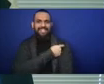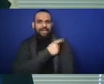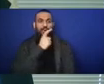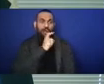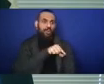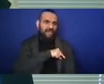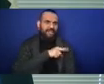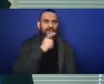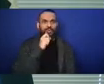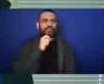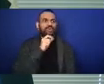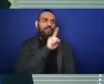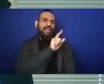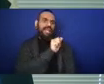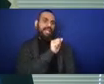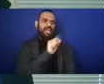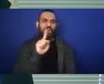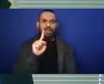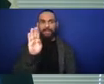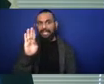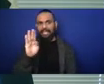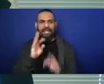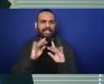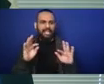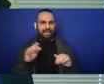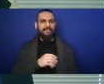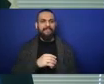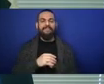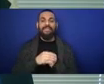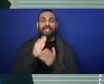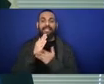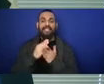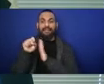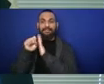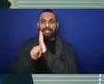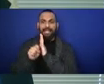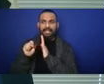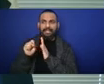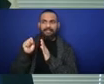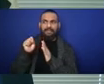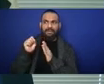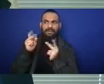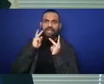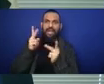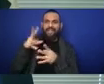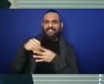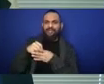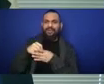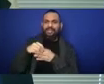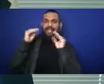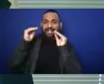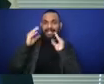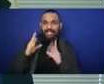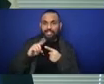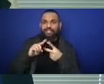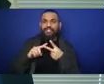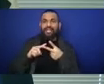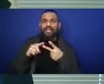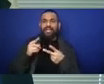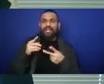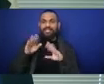federal government gives the vaccines to the state, and it's the governor who determines which groups get the vaccine